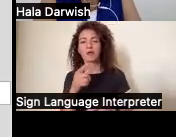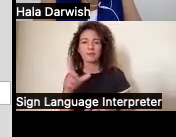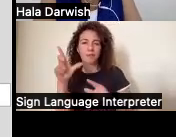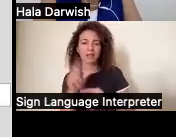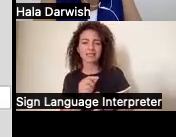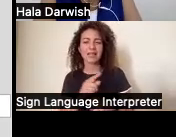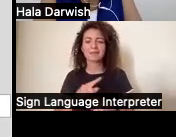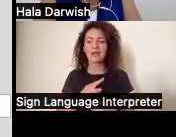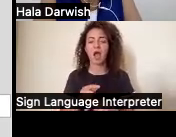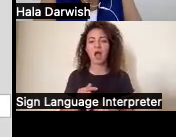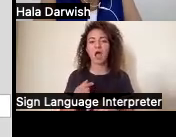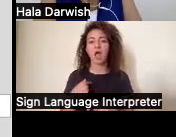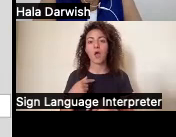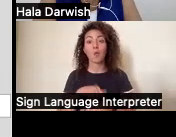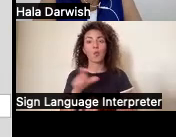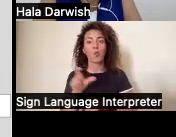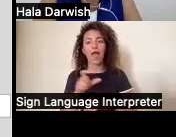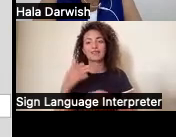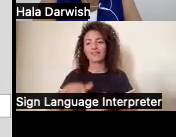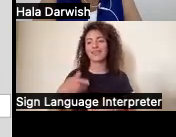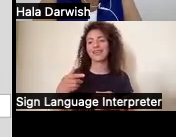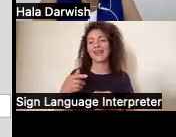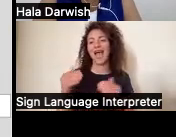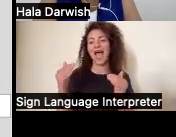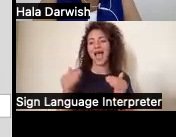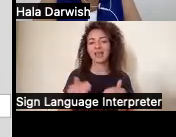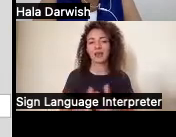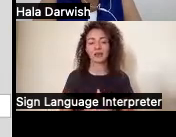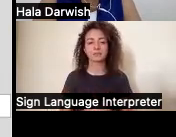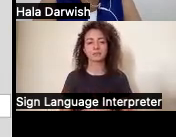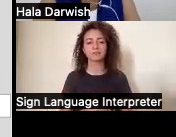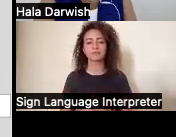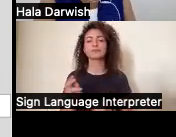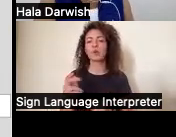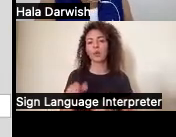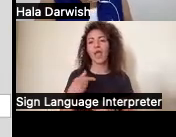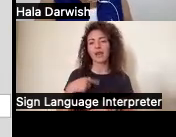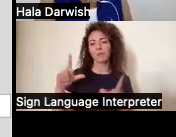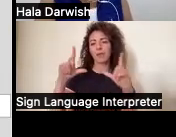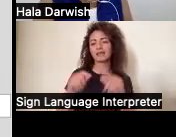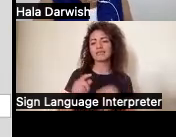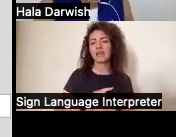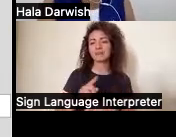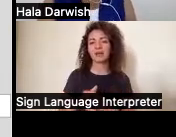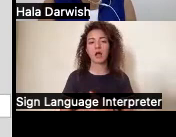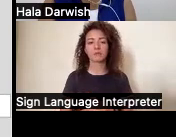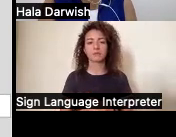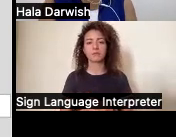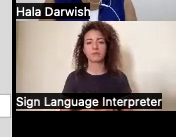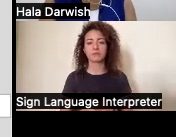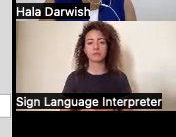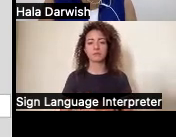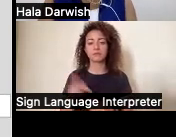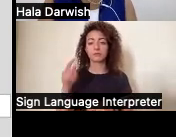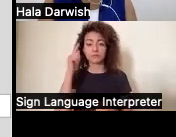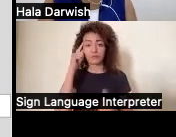Sorry we are very limited with time. Sorry. Okay, I'll just wrap up that it's the key message we want to